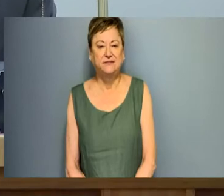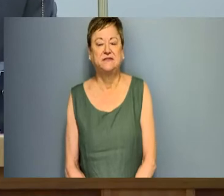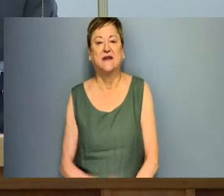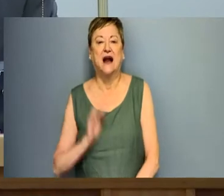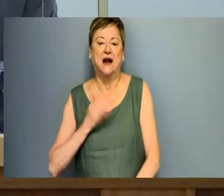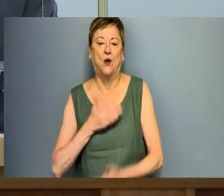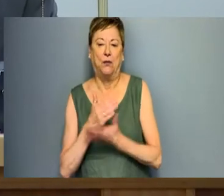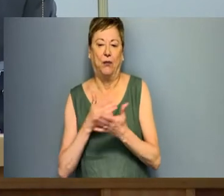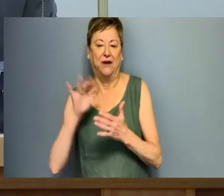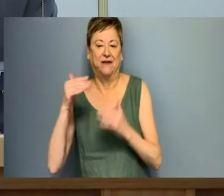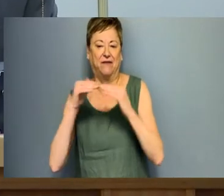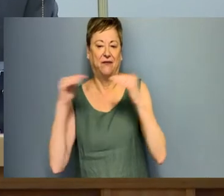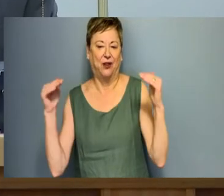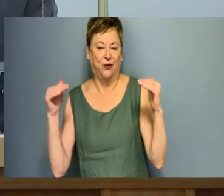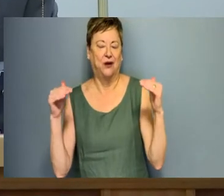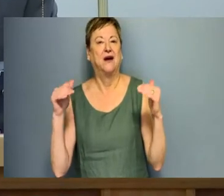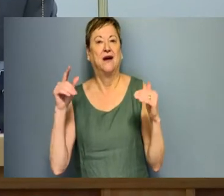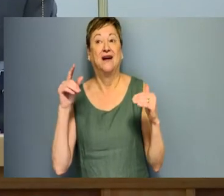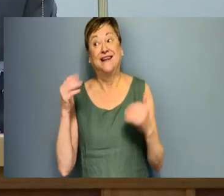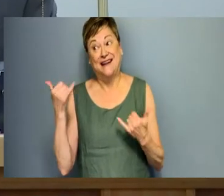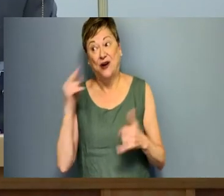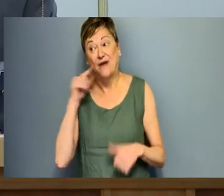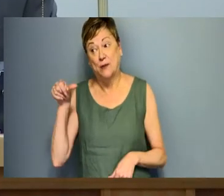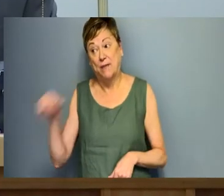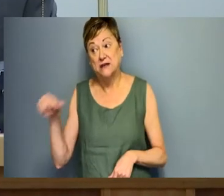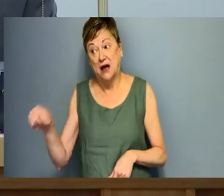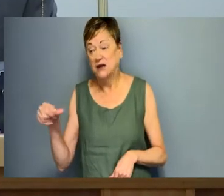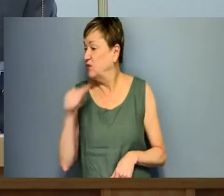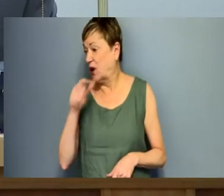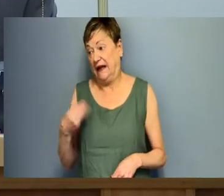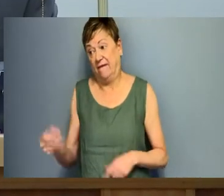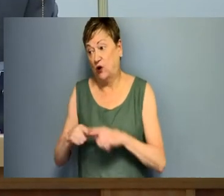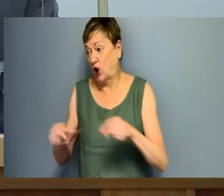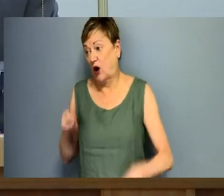floor. You're going to have to buzz yourself in. We're not going to give you a card.